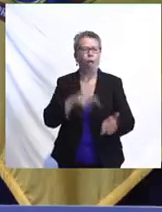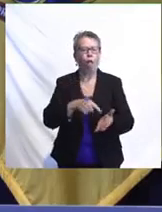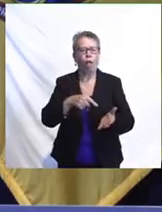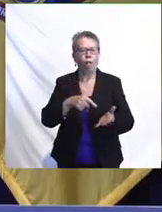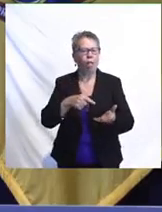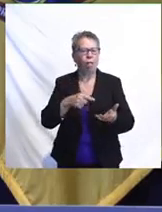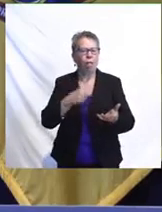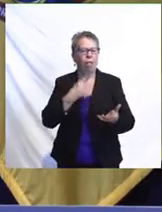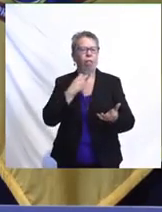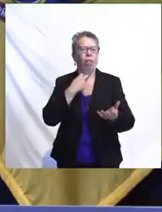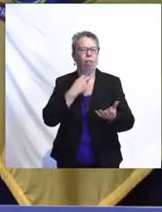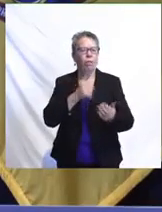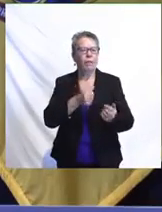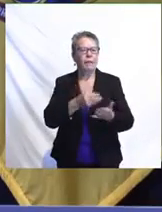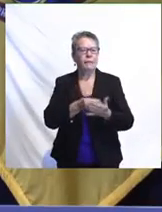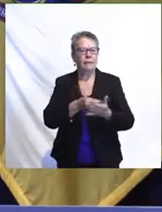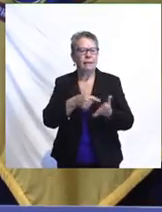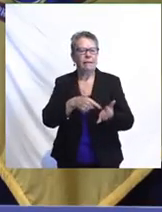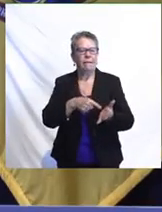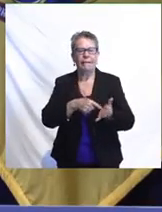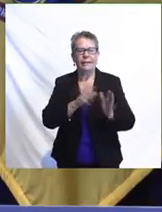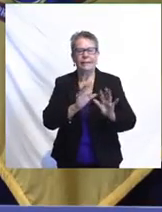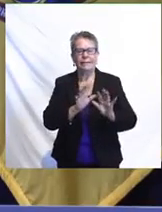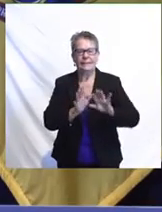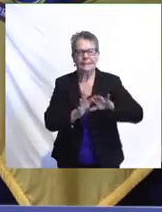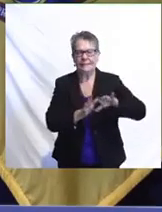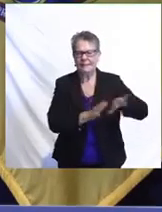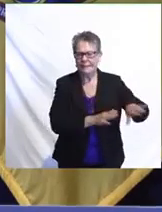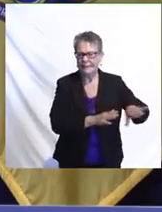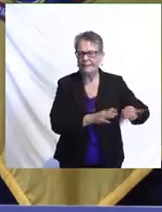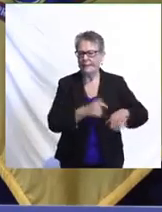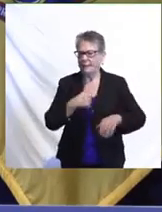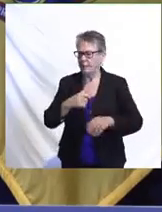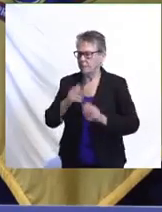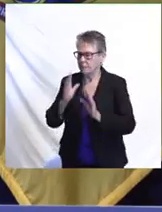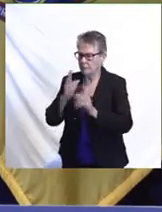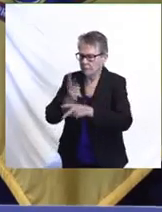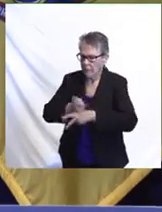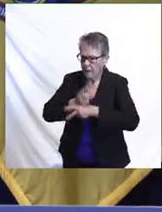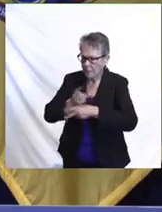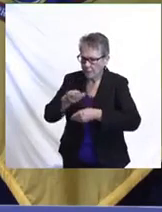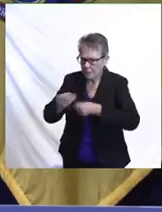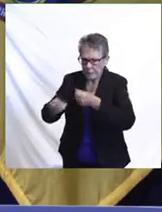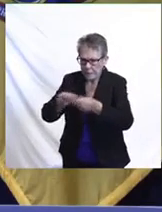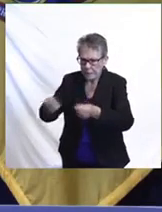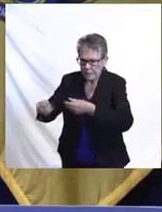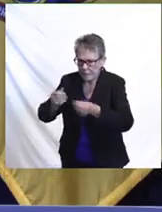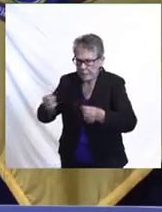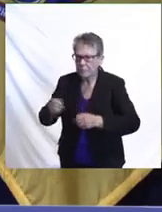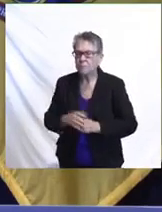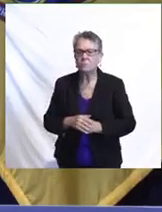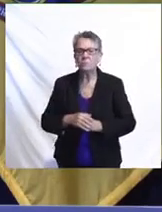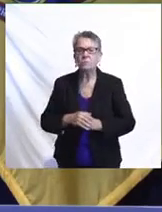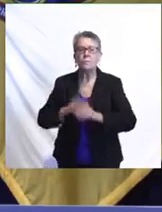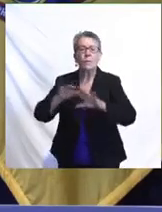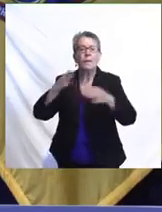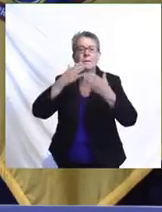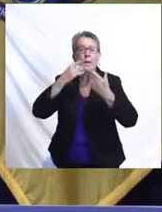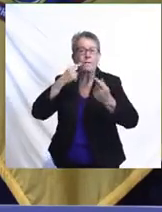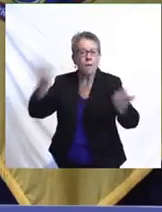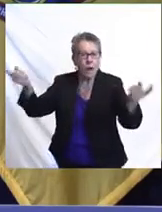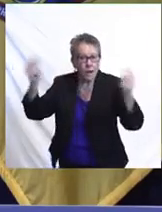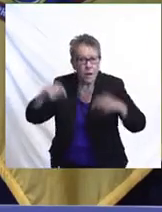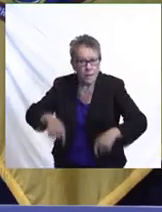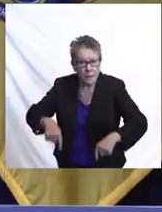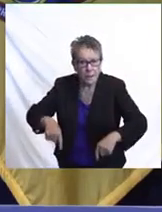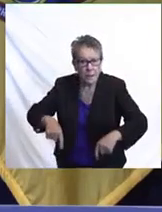see you. Again, thanks everybody for coming out. Listen, I think that as we mask